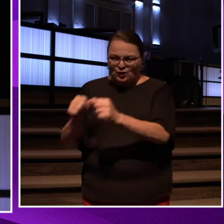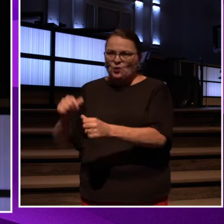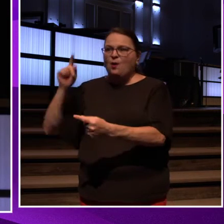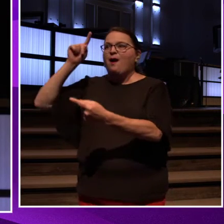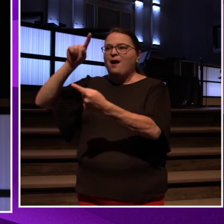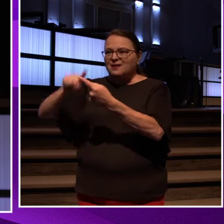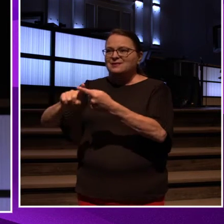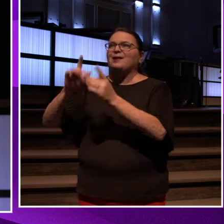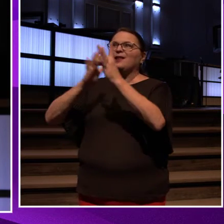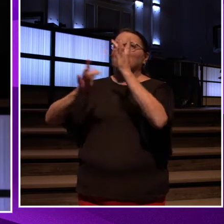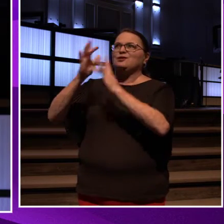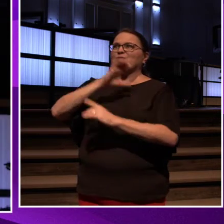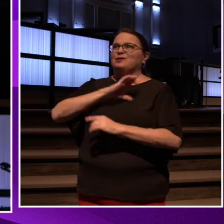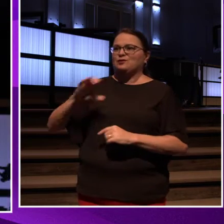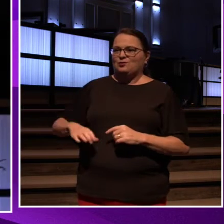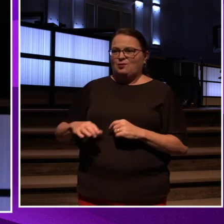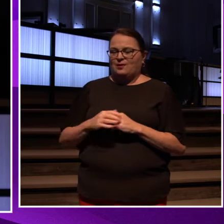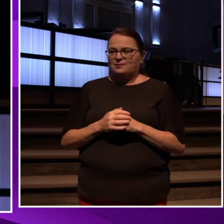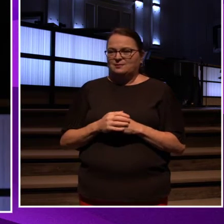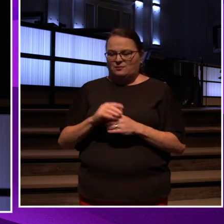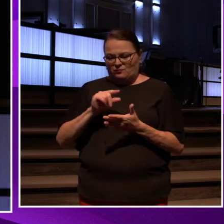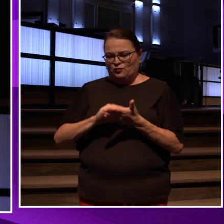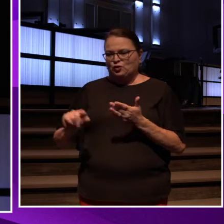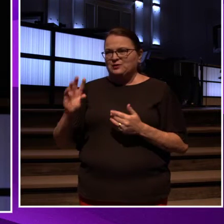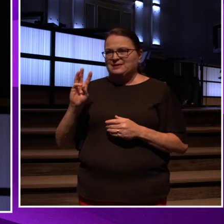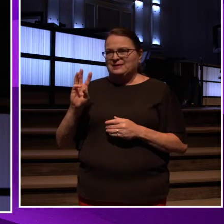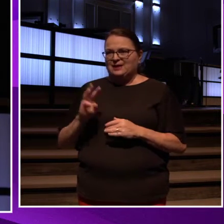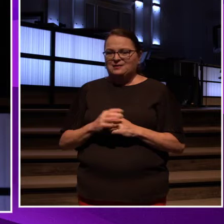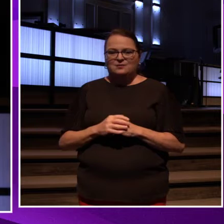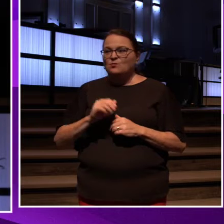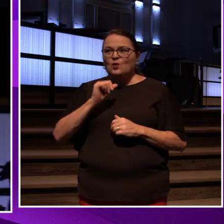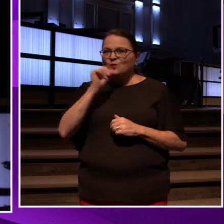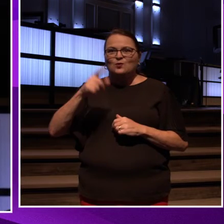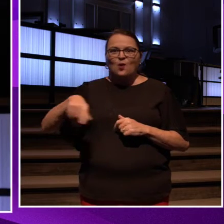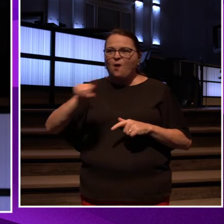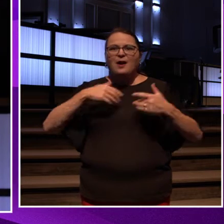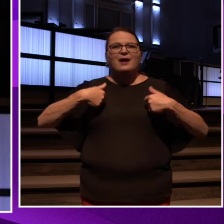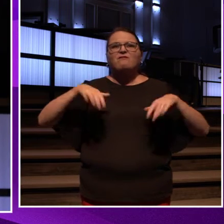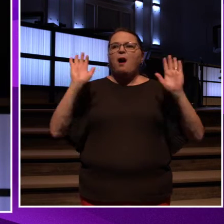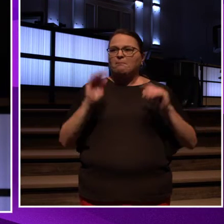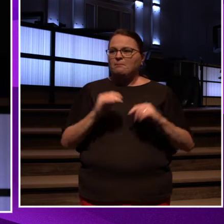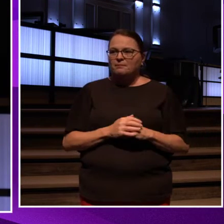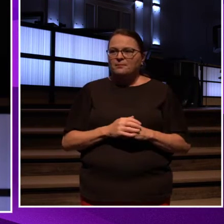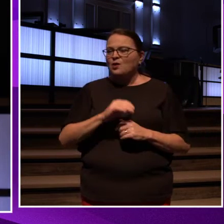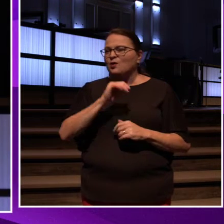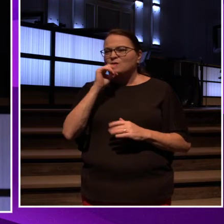Christ, verse 6 in your text. So don't give up and don't throw